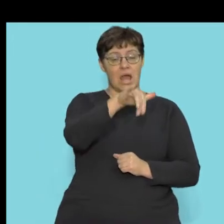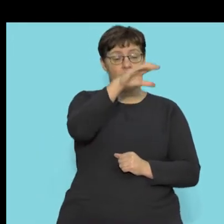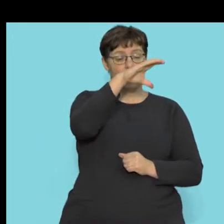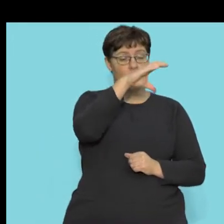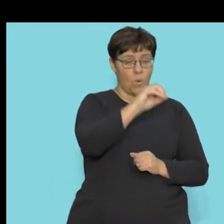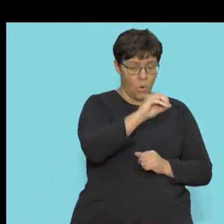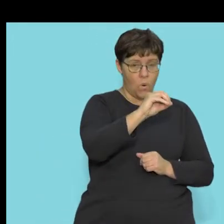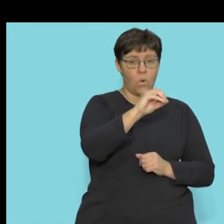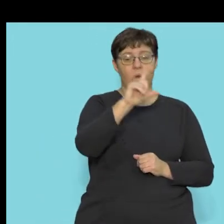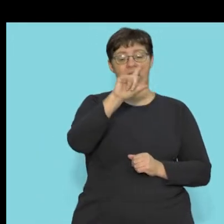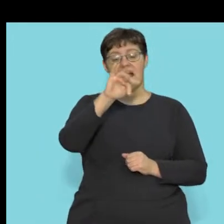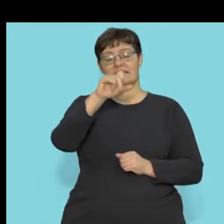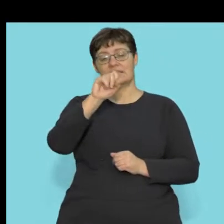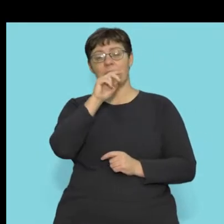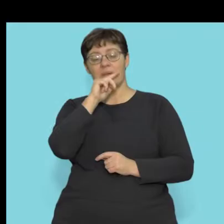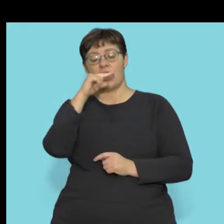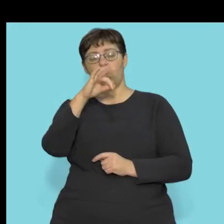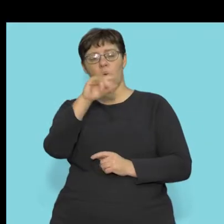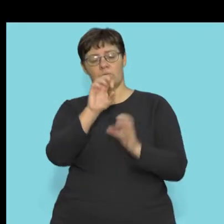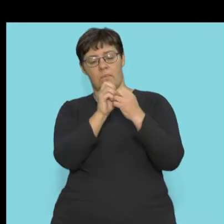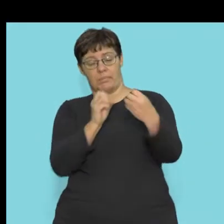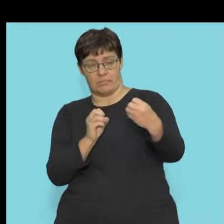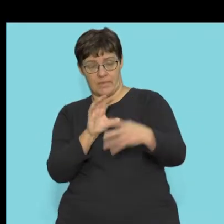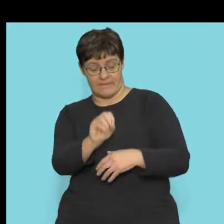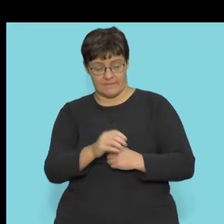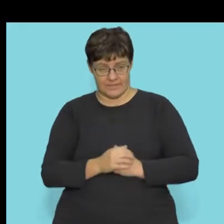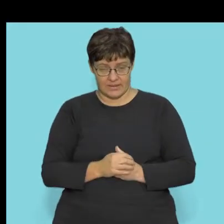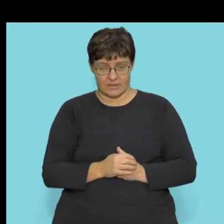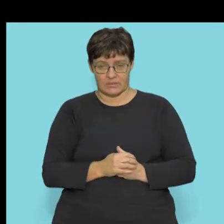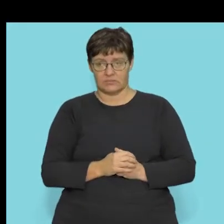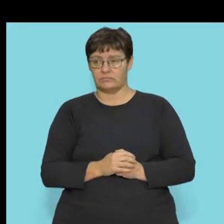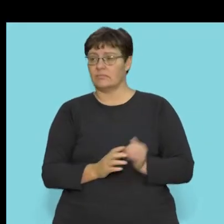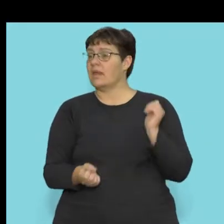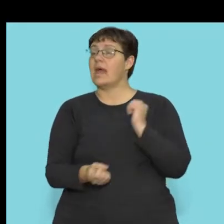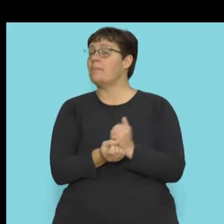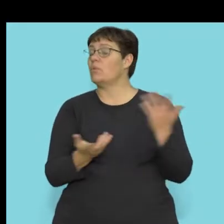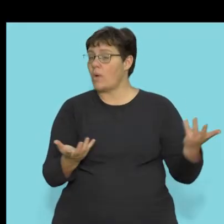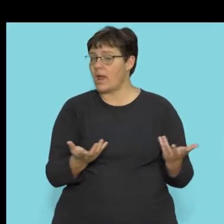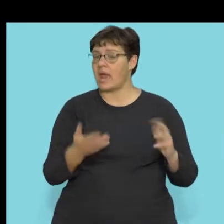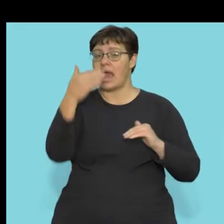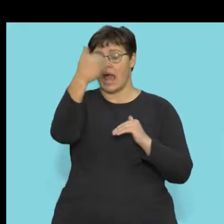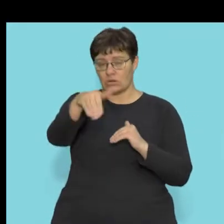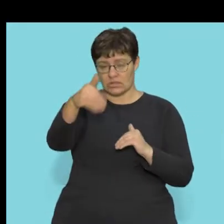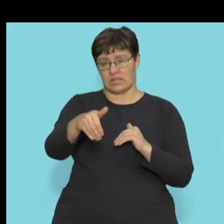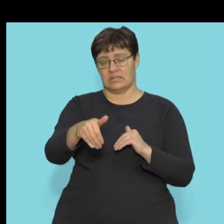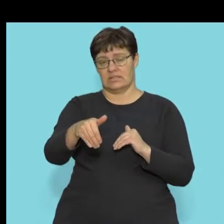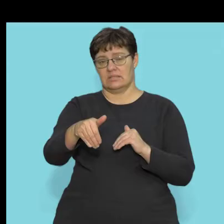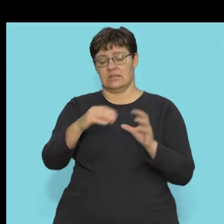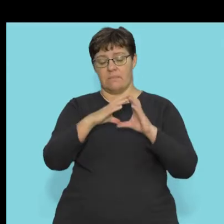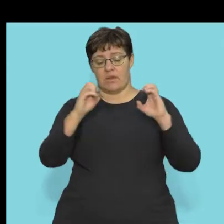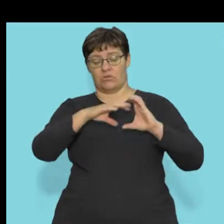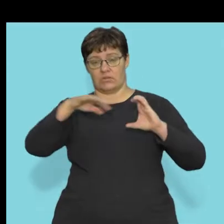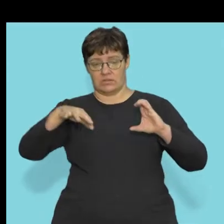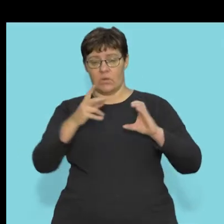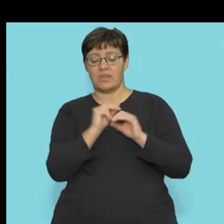glycolysis refers to the splitting up of glucose. So this takes place outside the mitochondria in